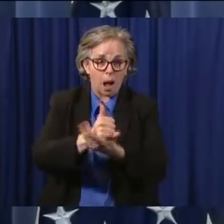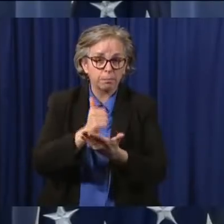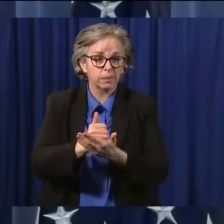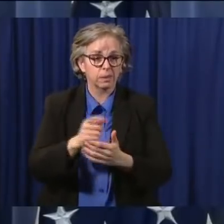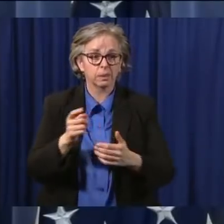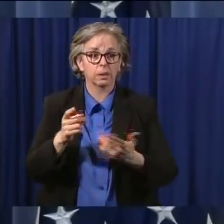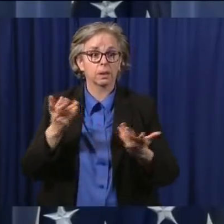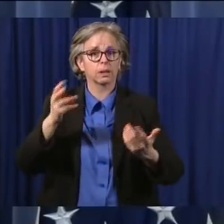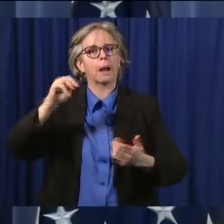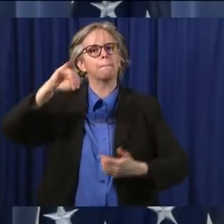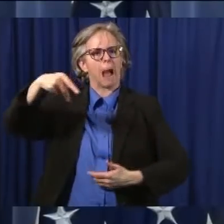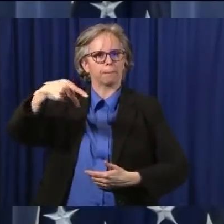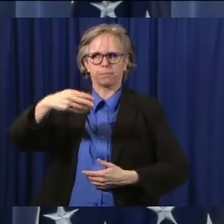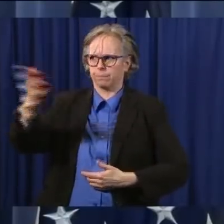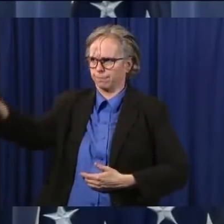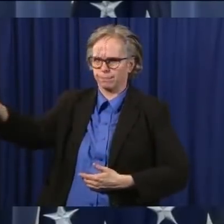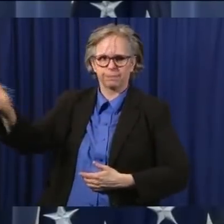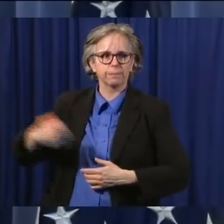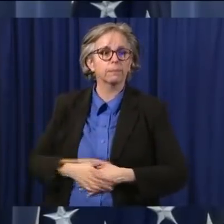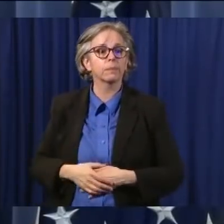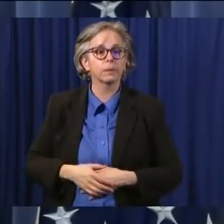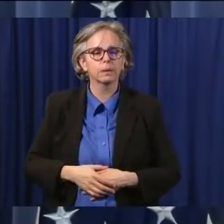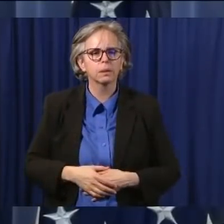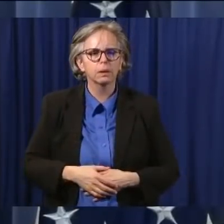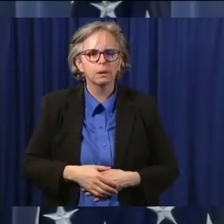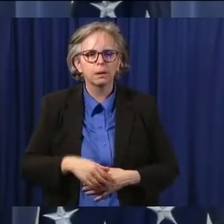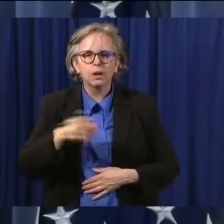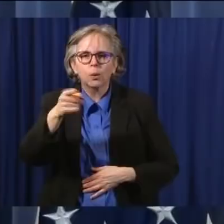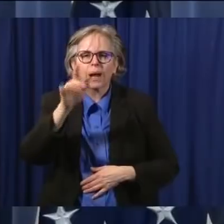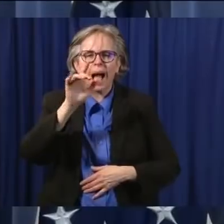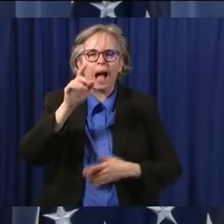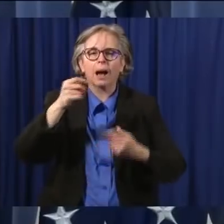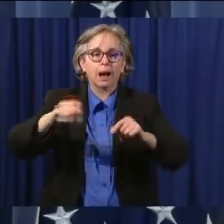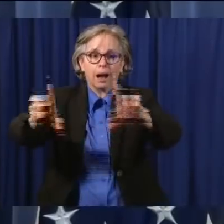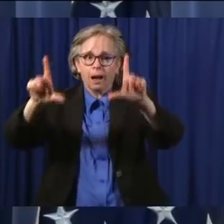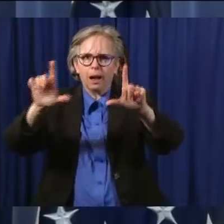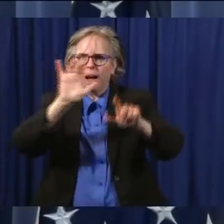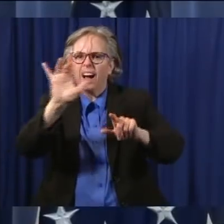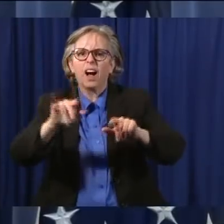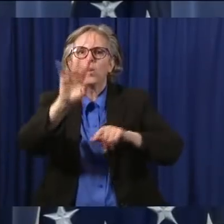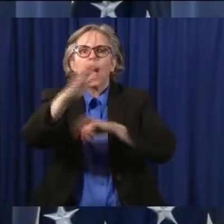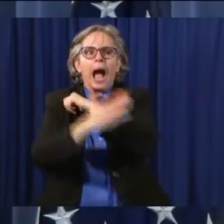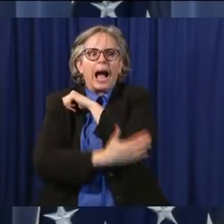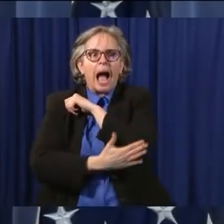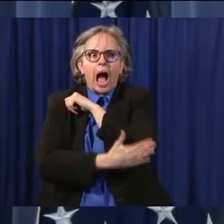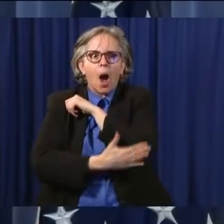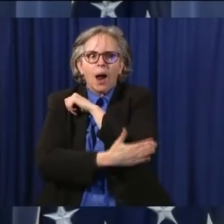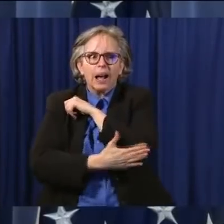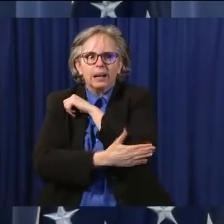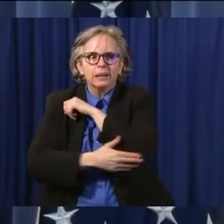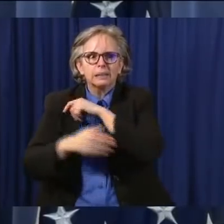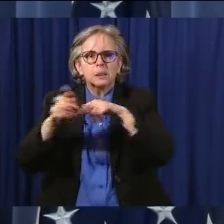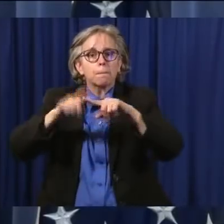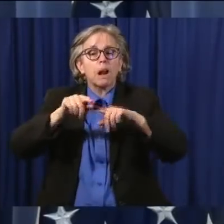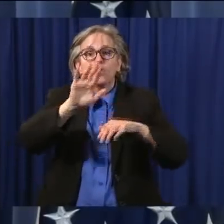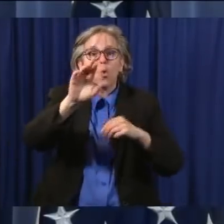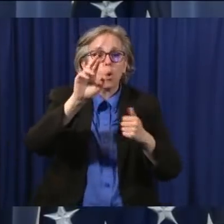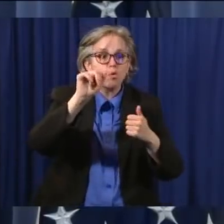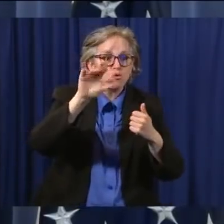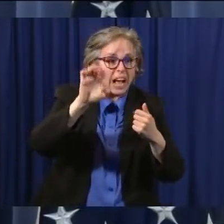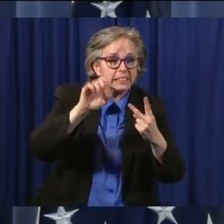county-level COVID-19 data by race and ethnic background. And this is what it looks like, and these